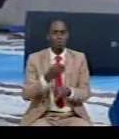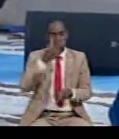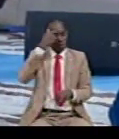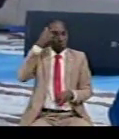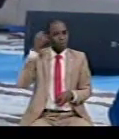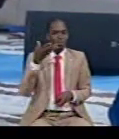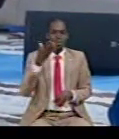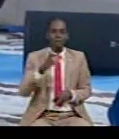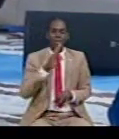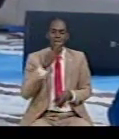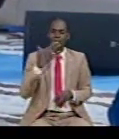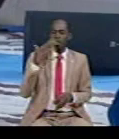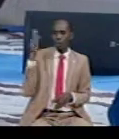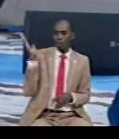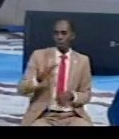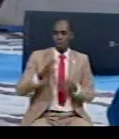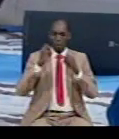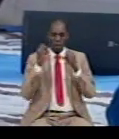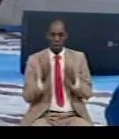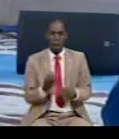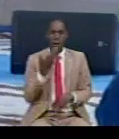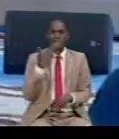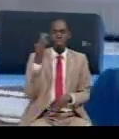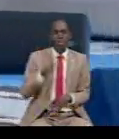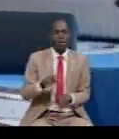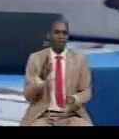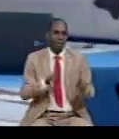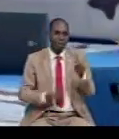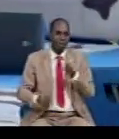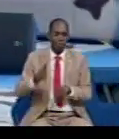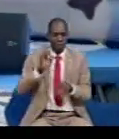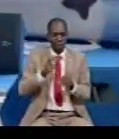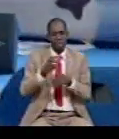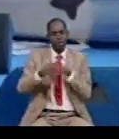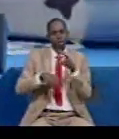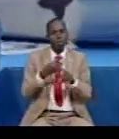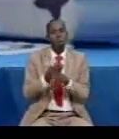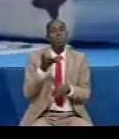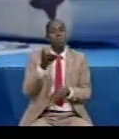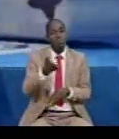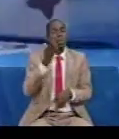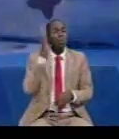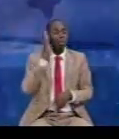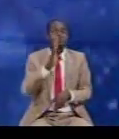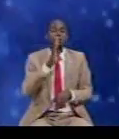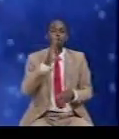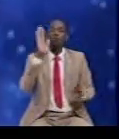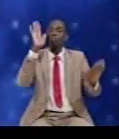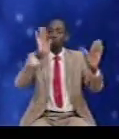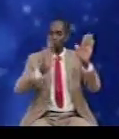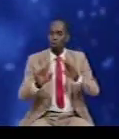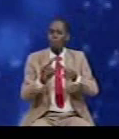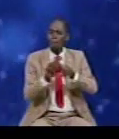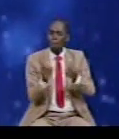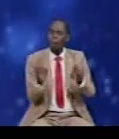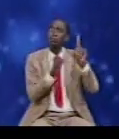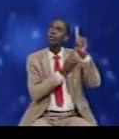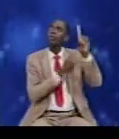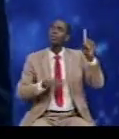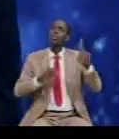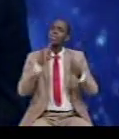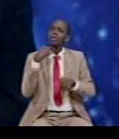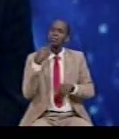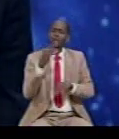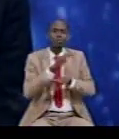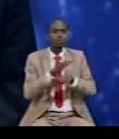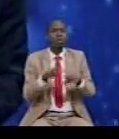evil powers and evil people in the world, there'll be trouble. But the Lord is saying, you don't have to be swallowed